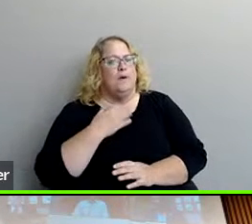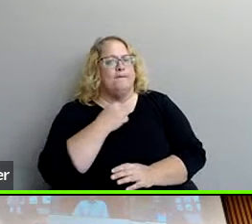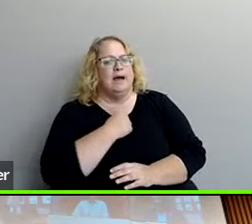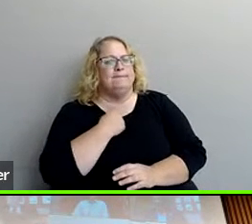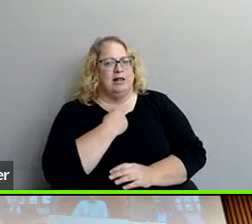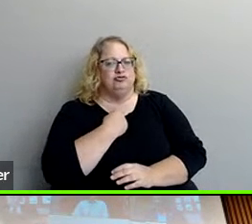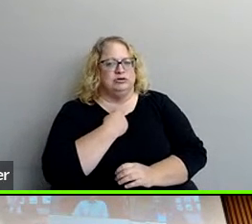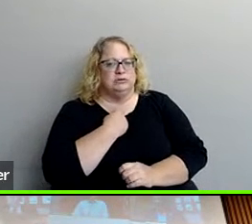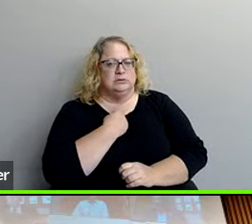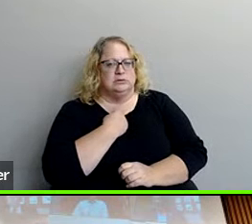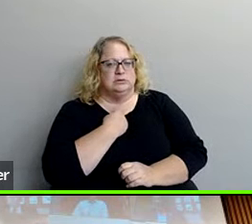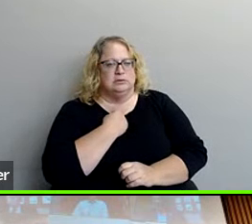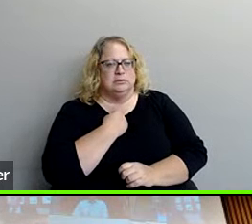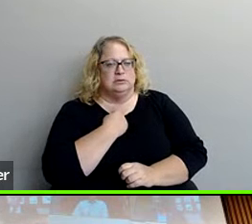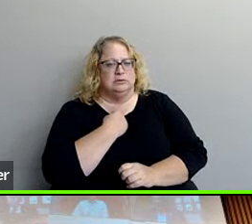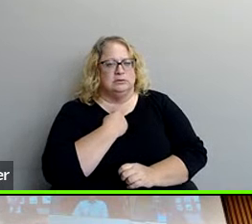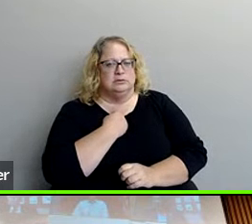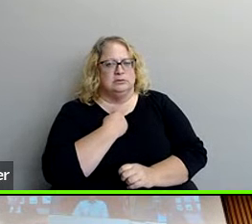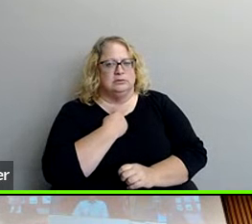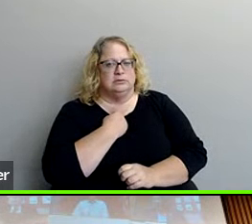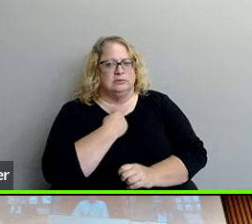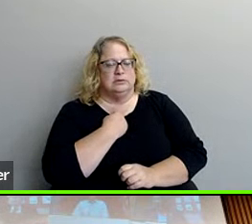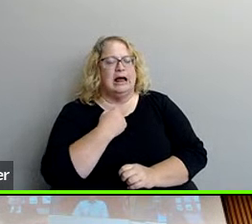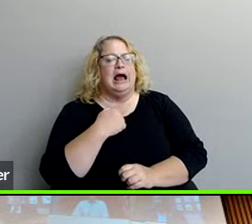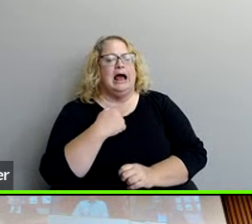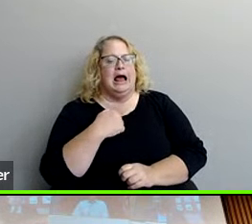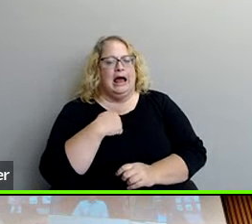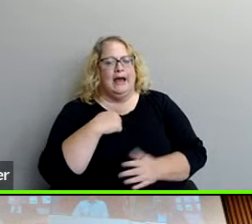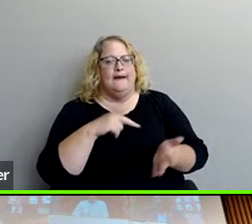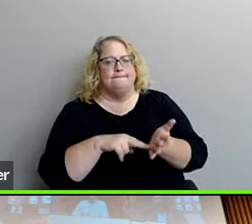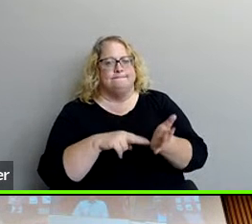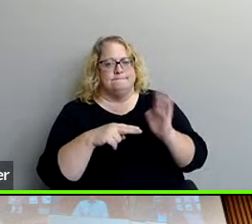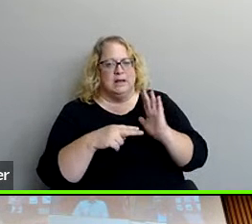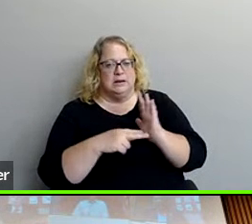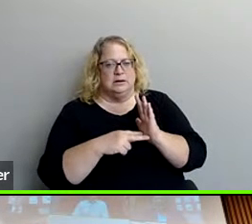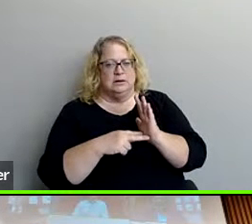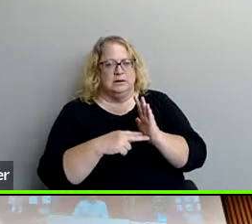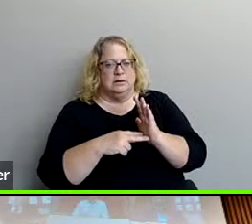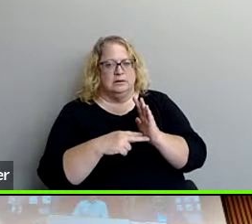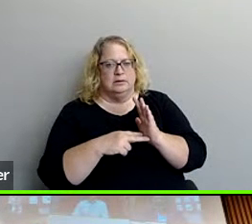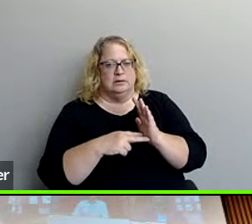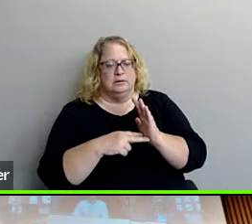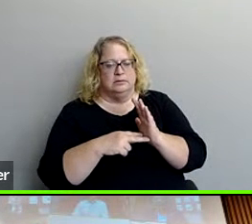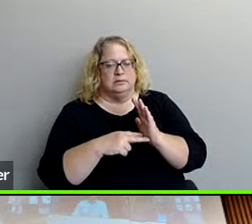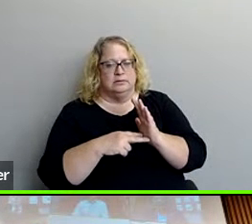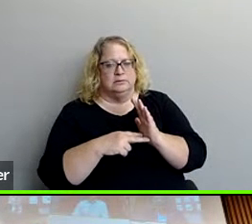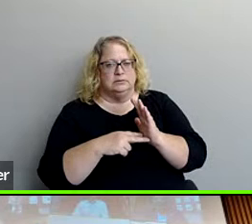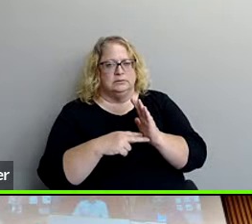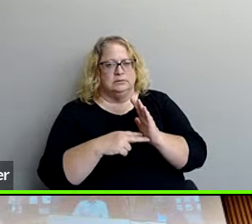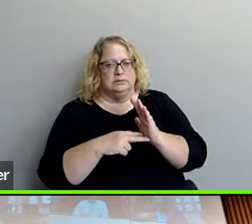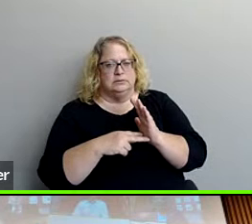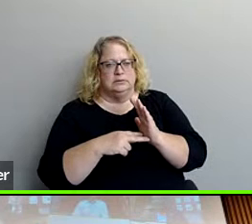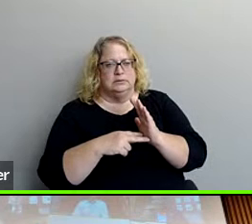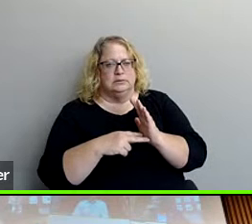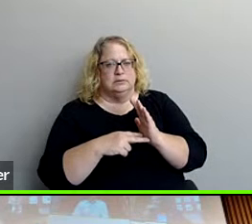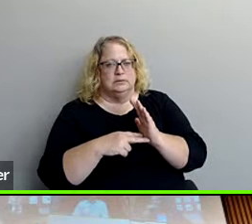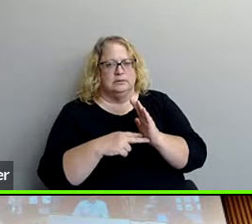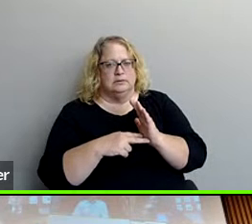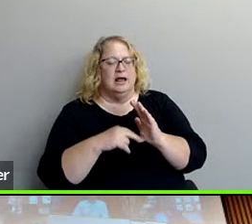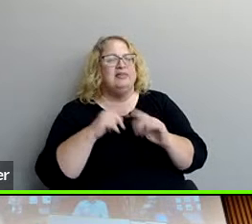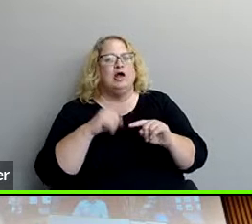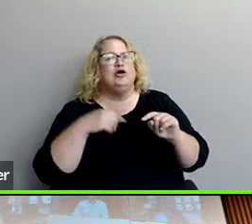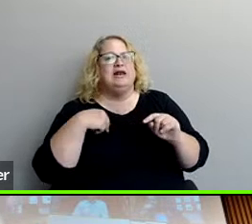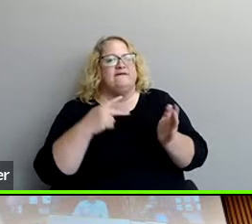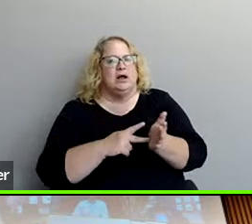apologies, Dr. Andrew. What I articulately meant was that they could not have basically double